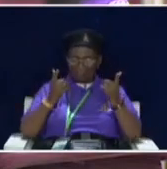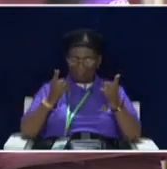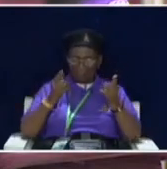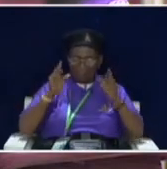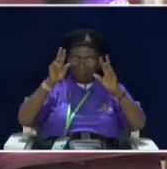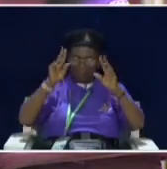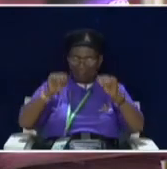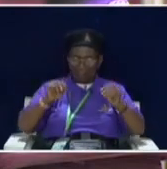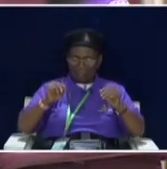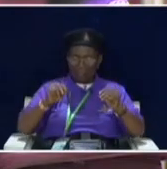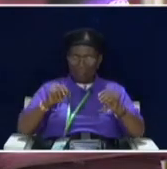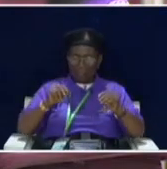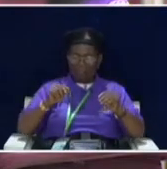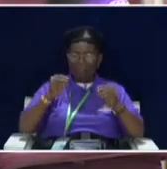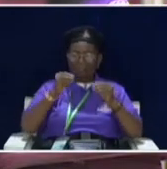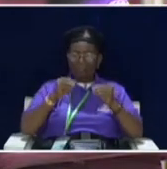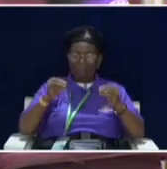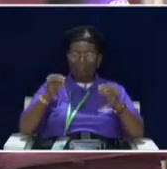no more